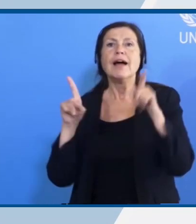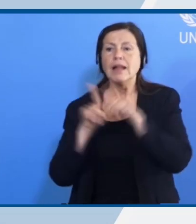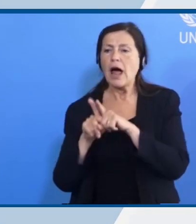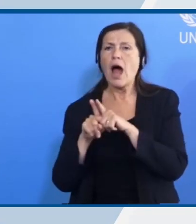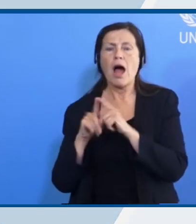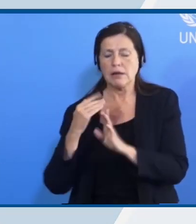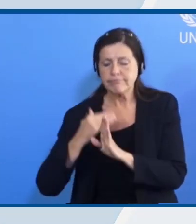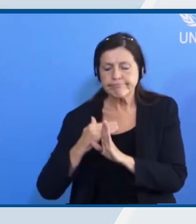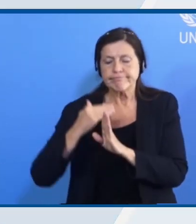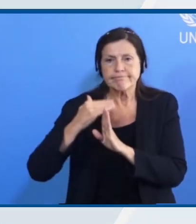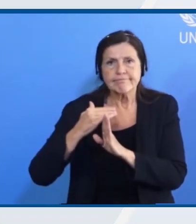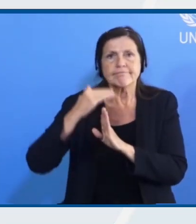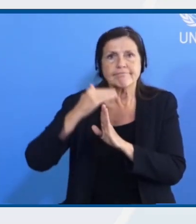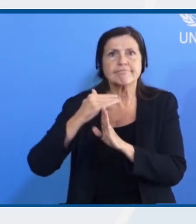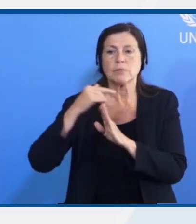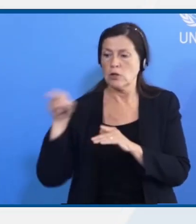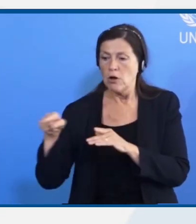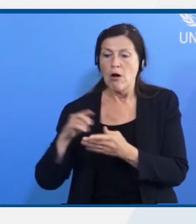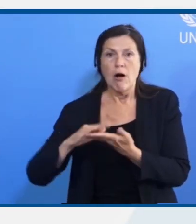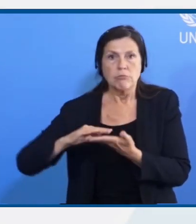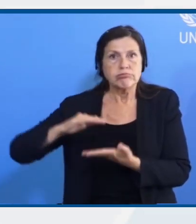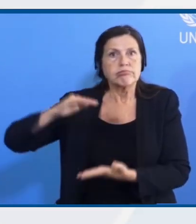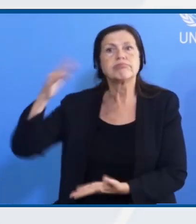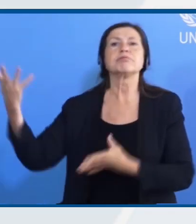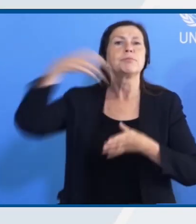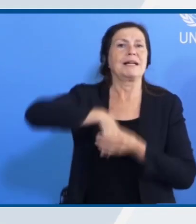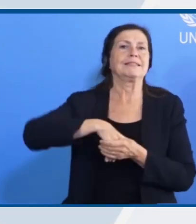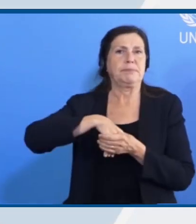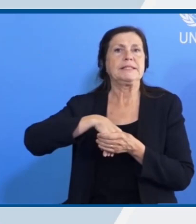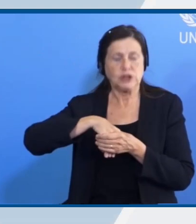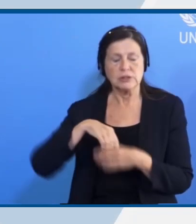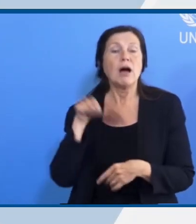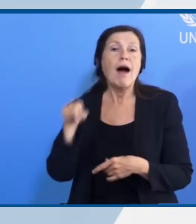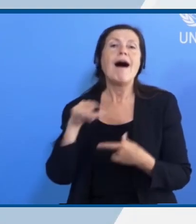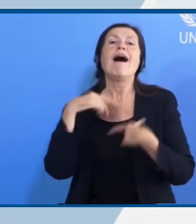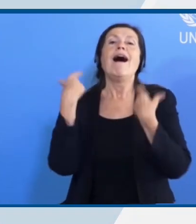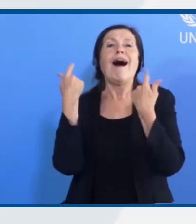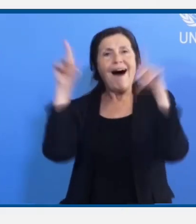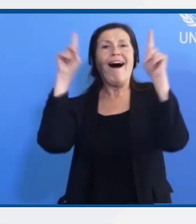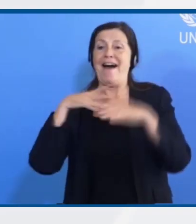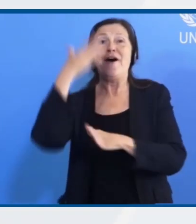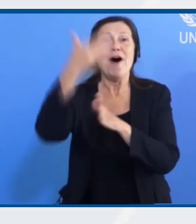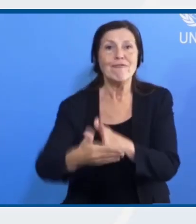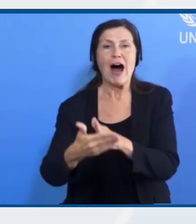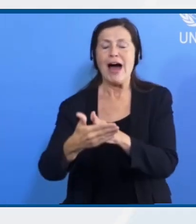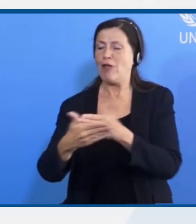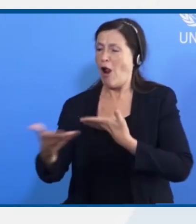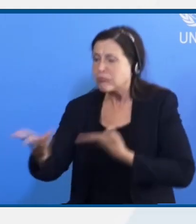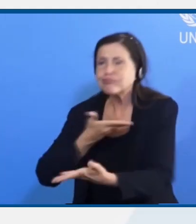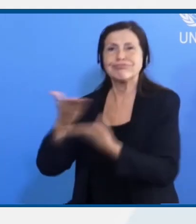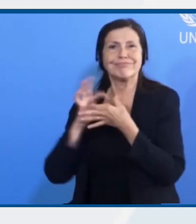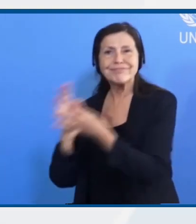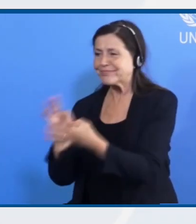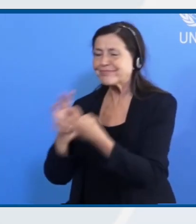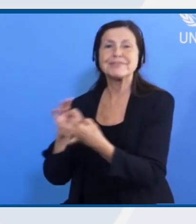steps of participation, consultation, participation, and then final engagement. Final engagement and give